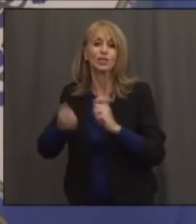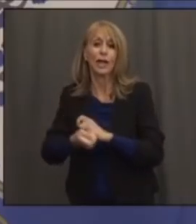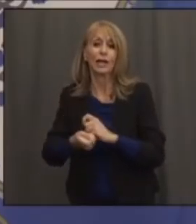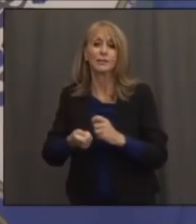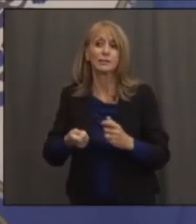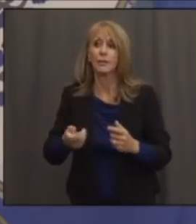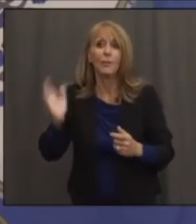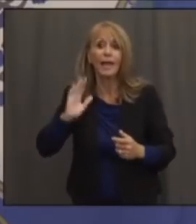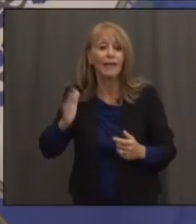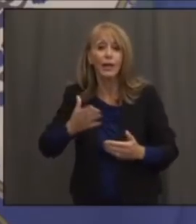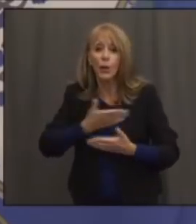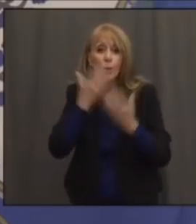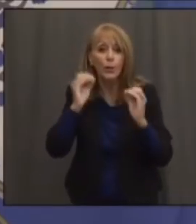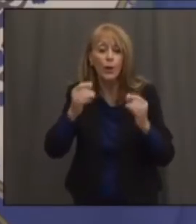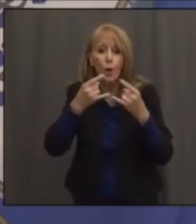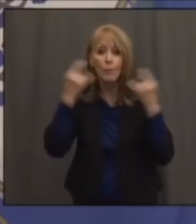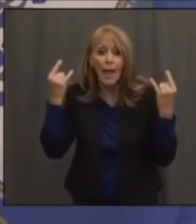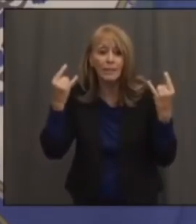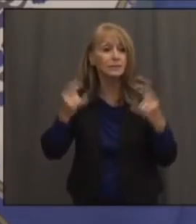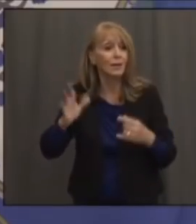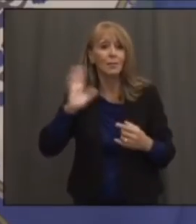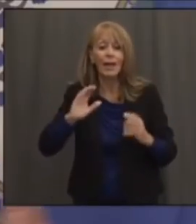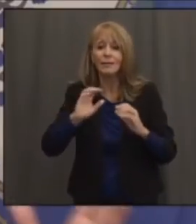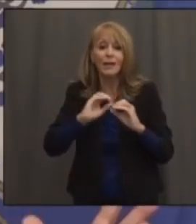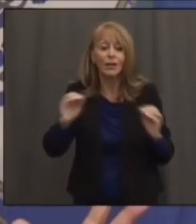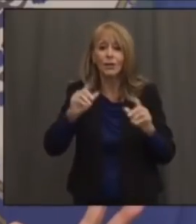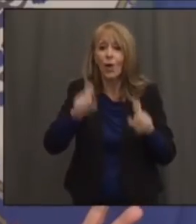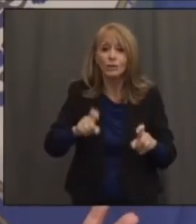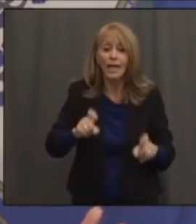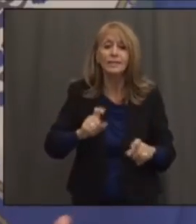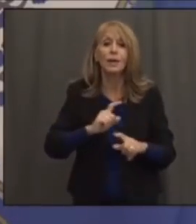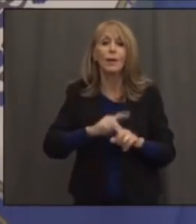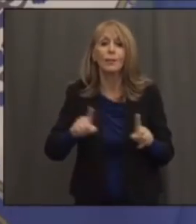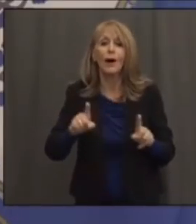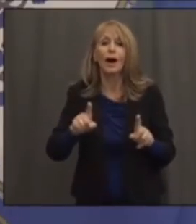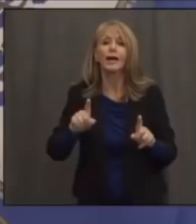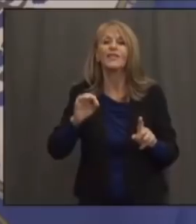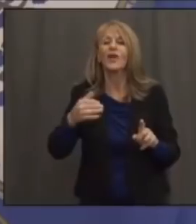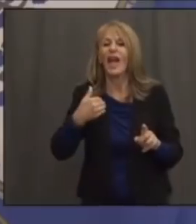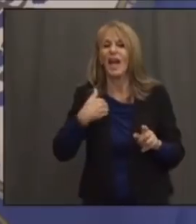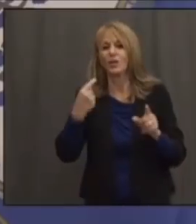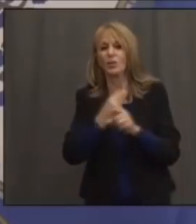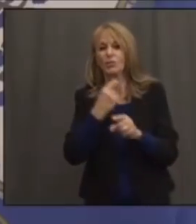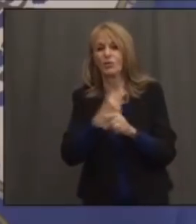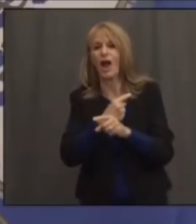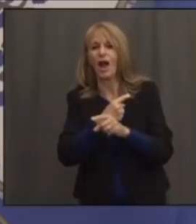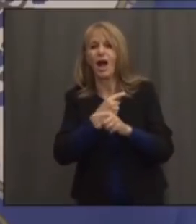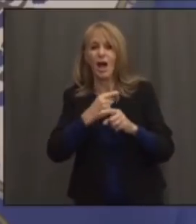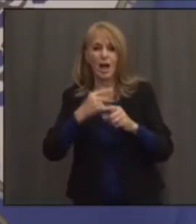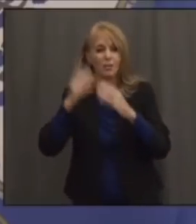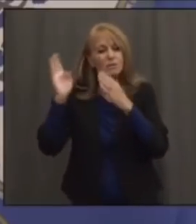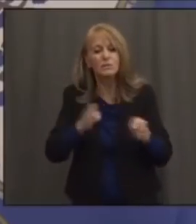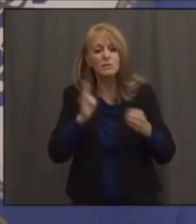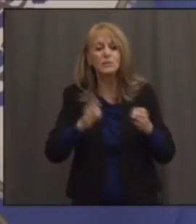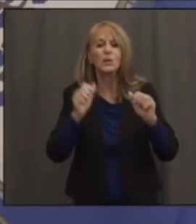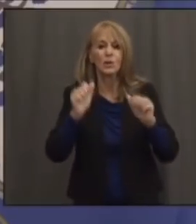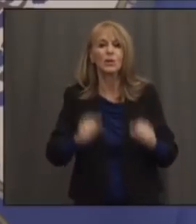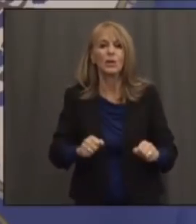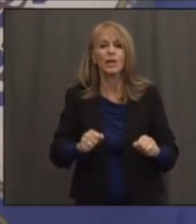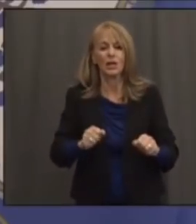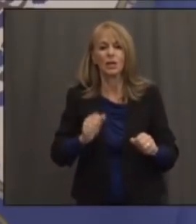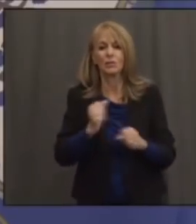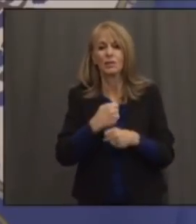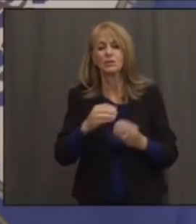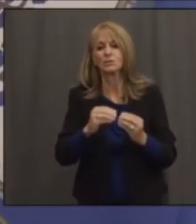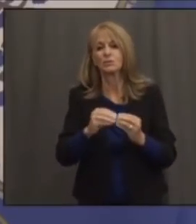do more than 40 tests a day at that point, but if we had the infrastructure to do it, that's what I really would have focused my attention.